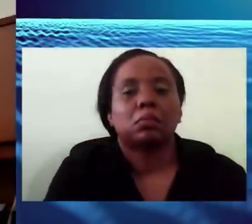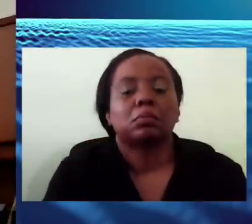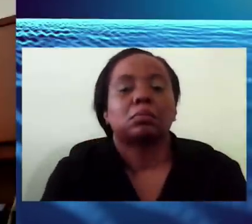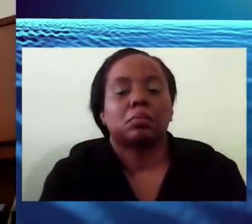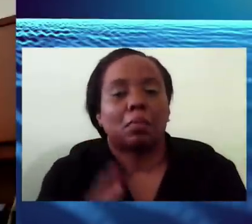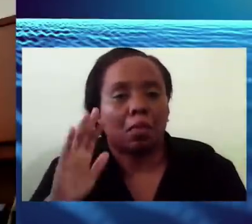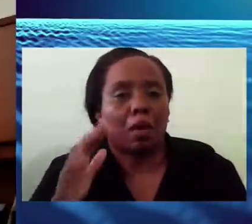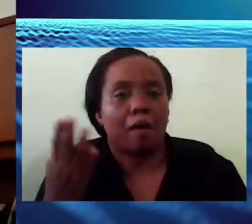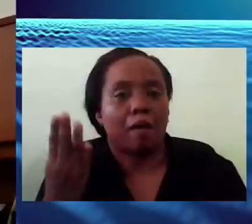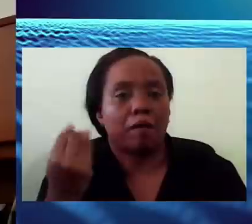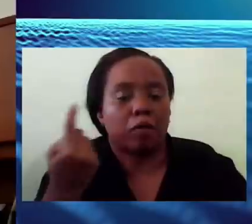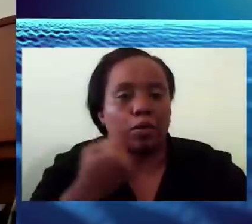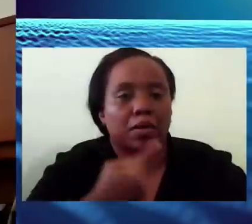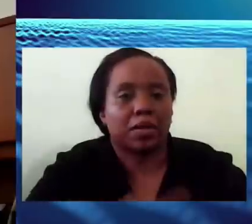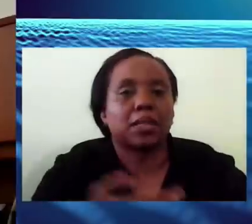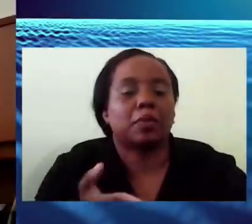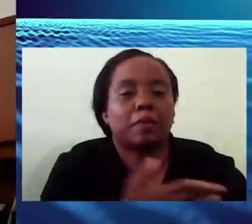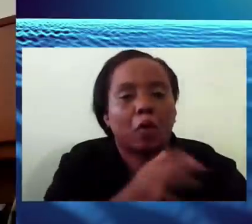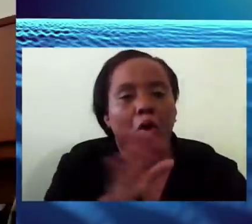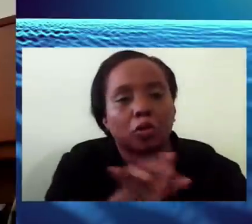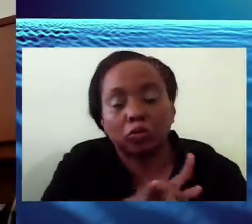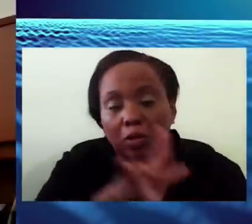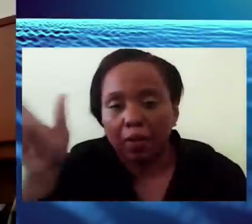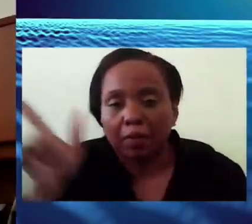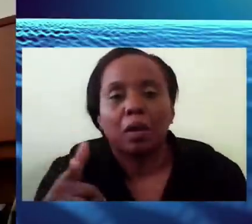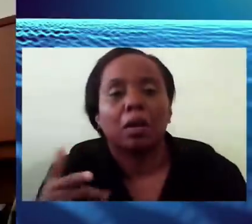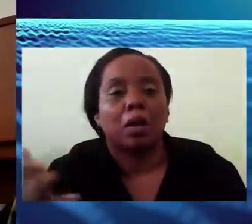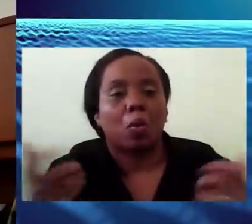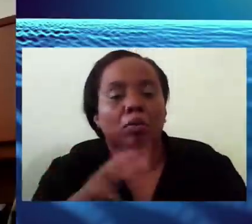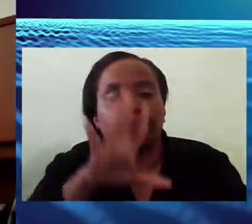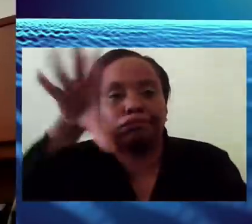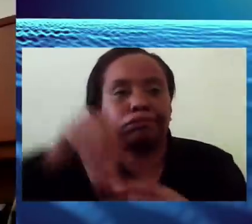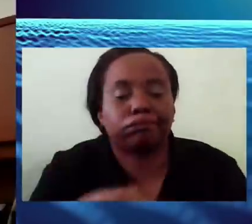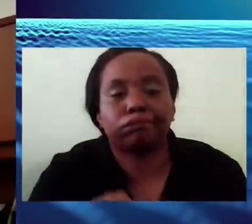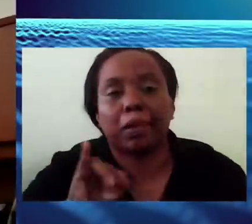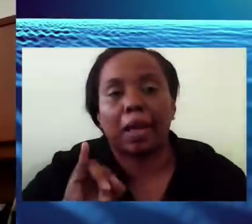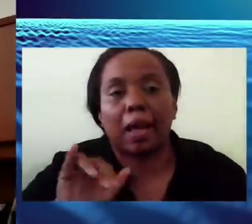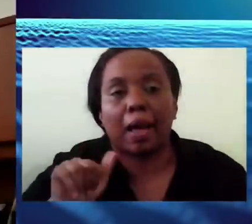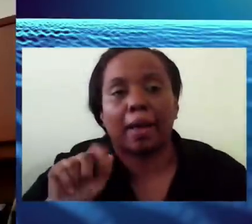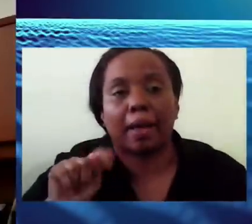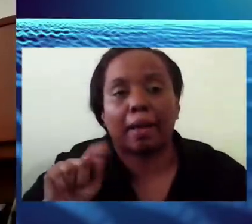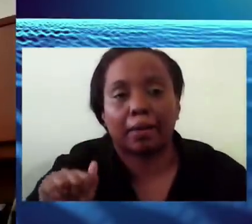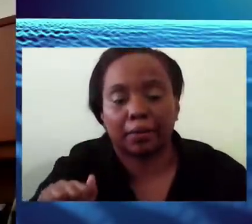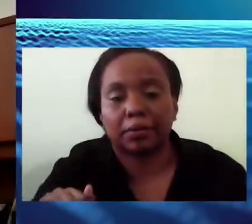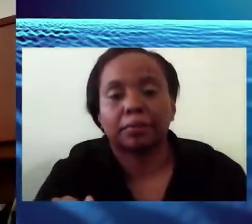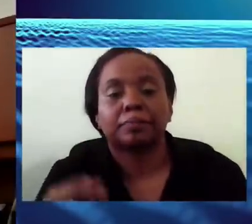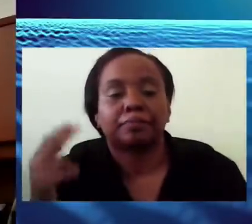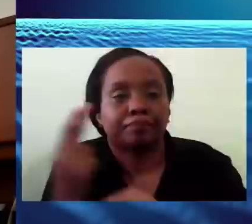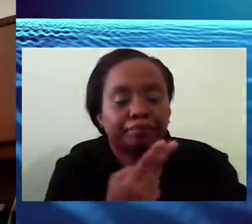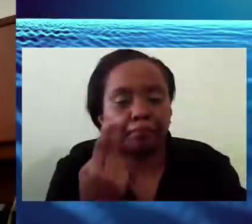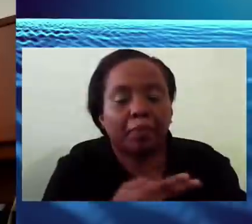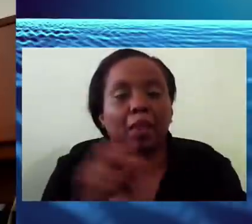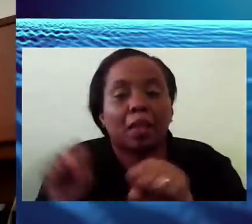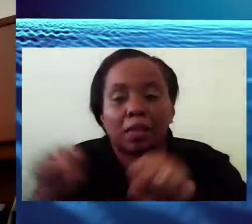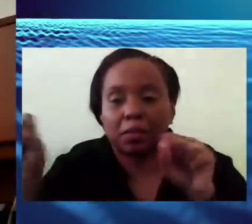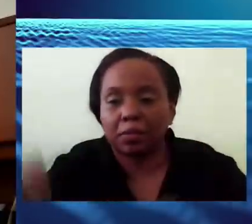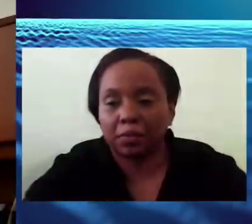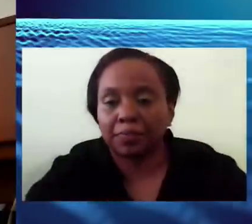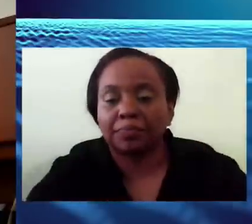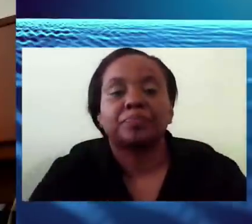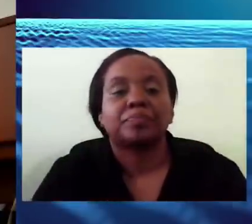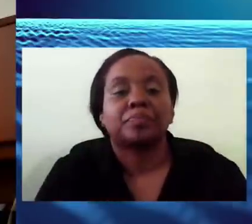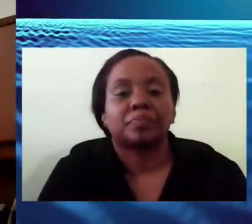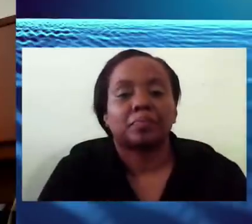we are hoping to be able to incorporate in the IATA Travel Pass, which uses their existing thematic system where we already